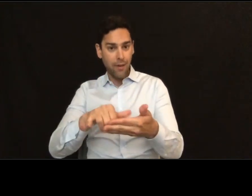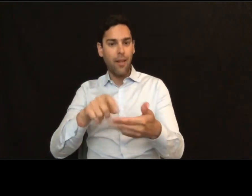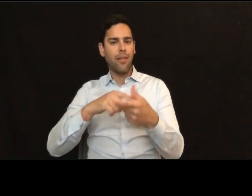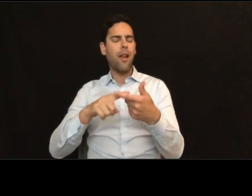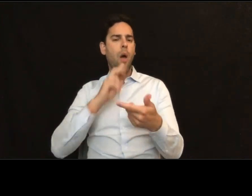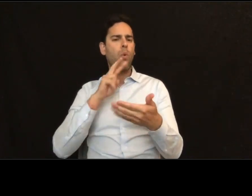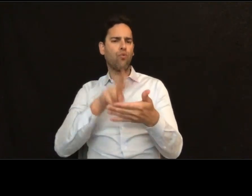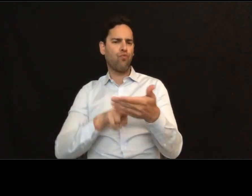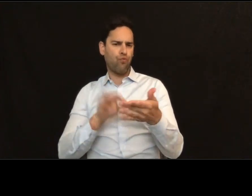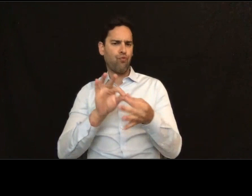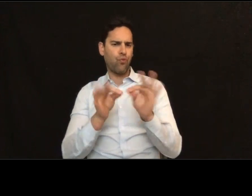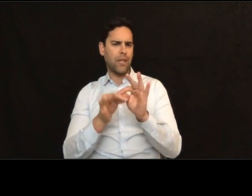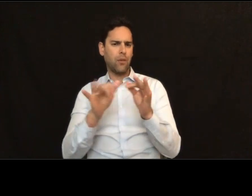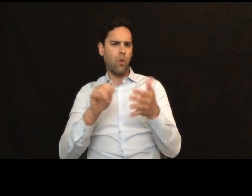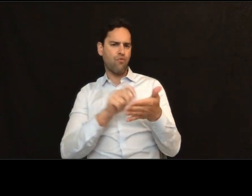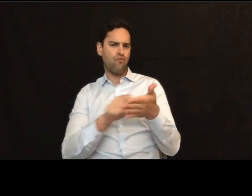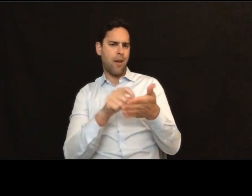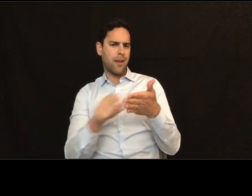me then.